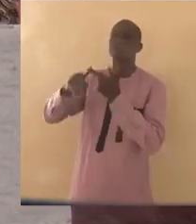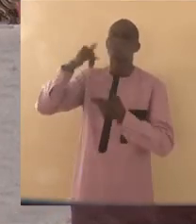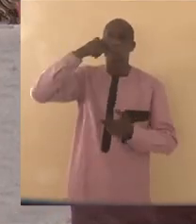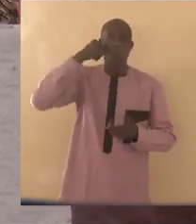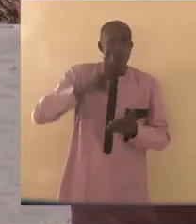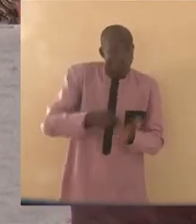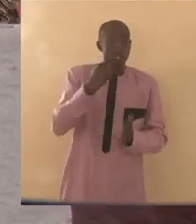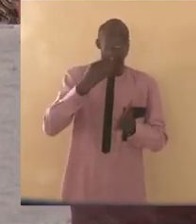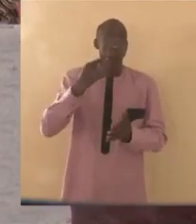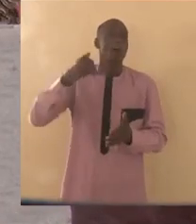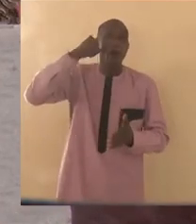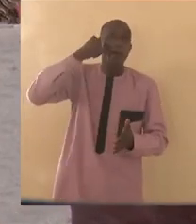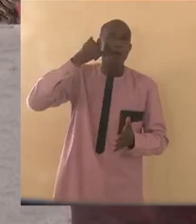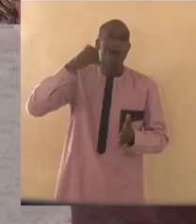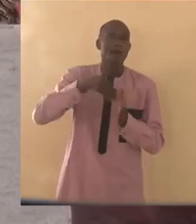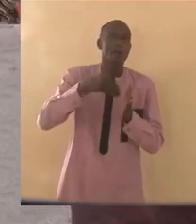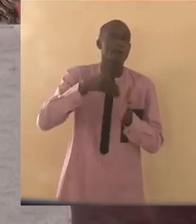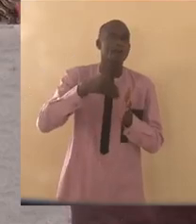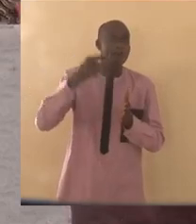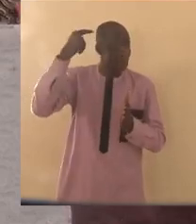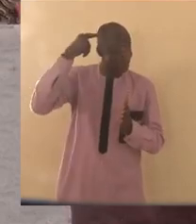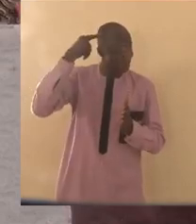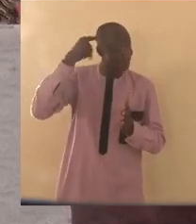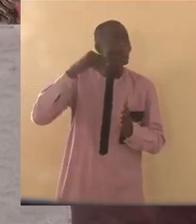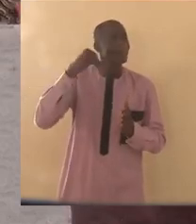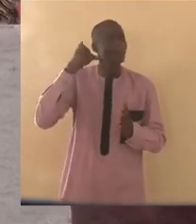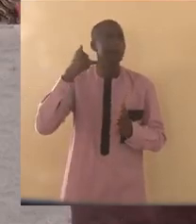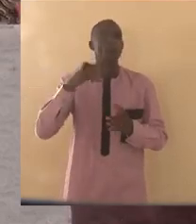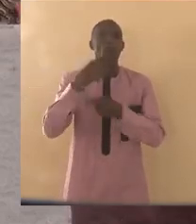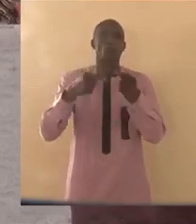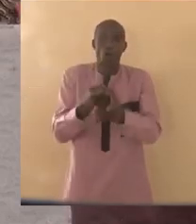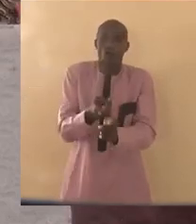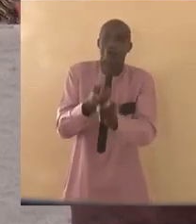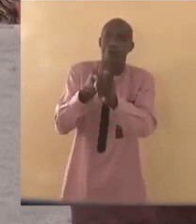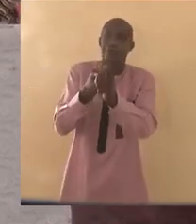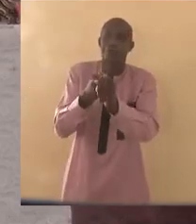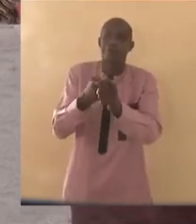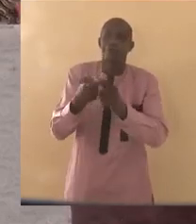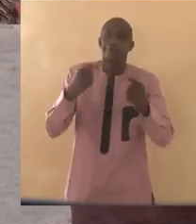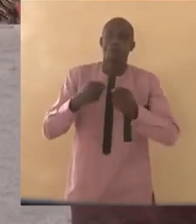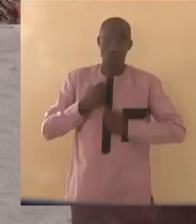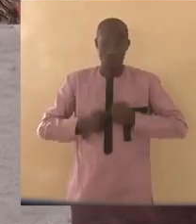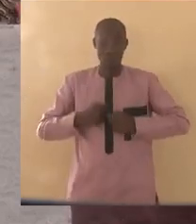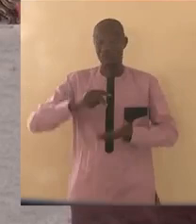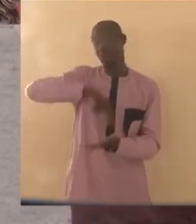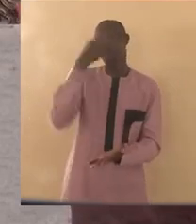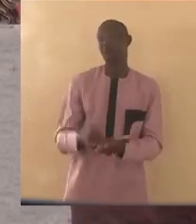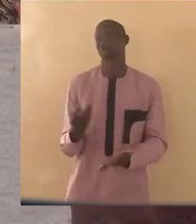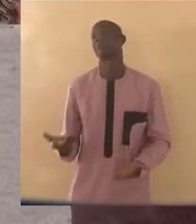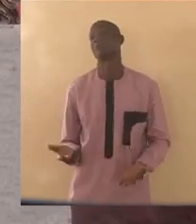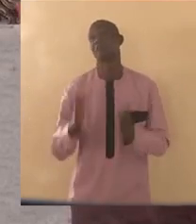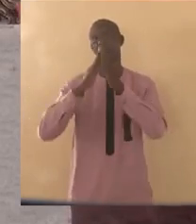to the phone. Once the phone rings, there's something in their brain that rings that they must grab it. And you go and run in the bathroom and then you fall and